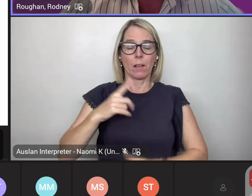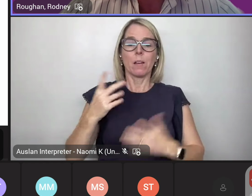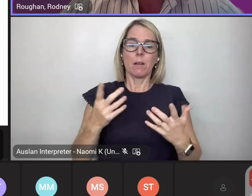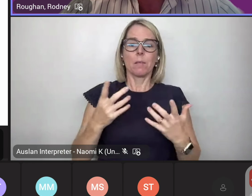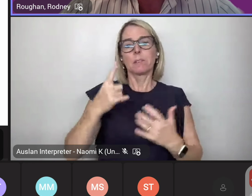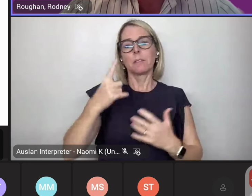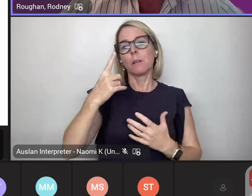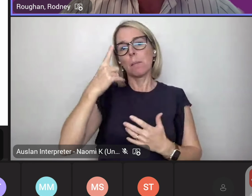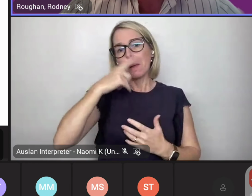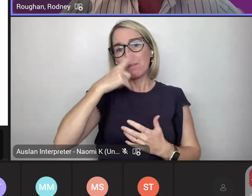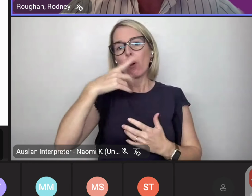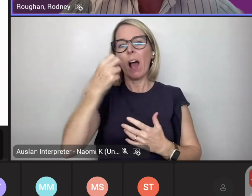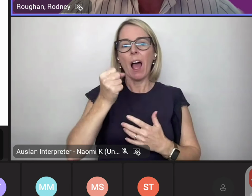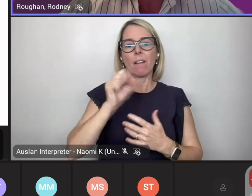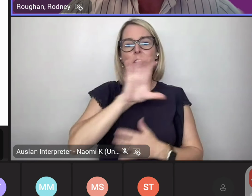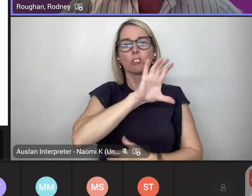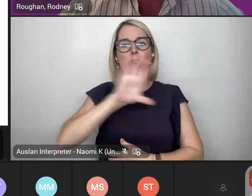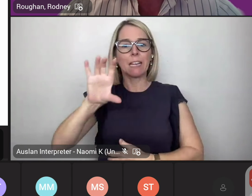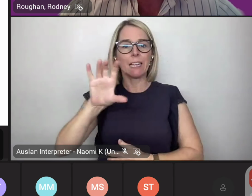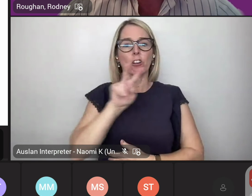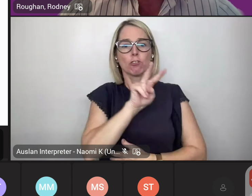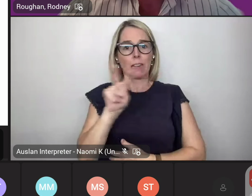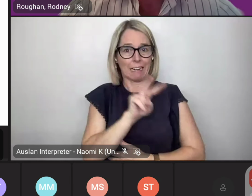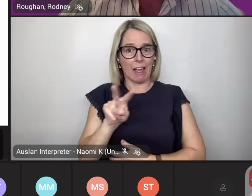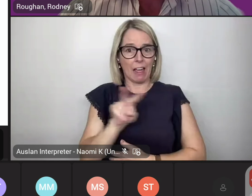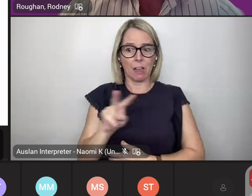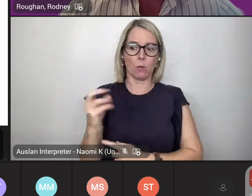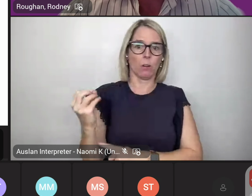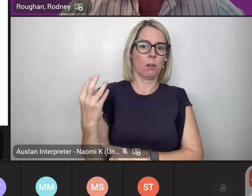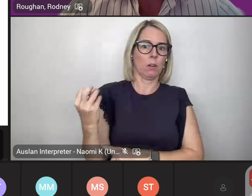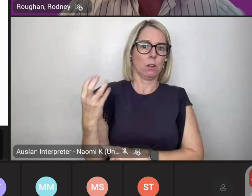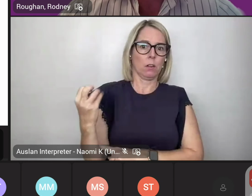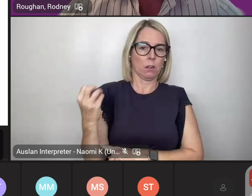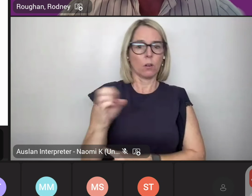using screen readers for accessibility.